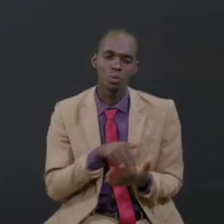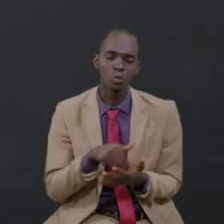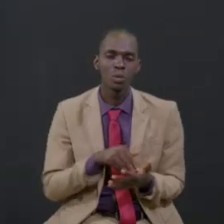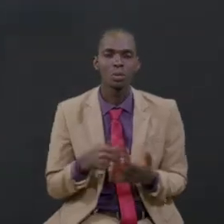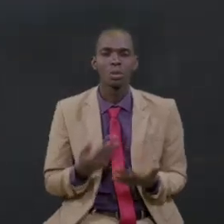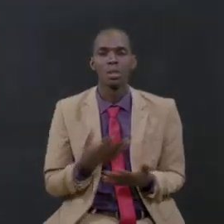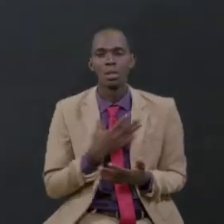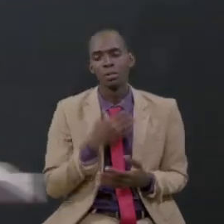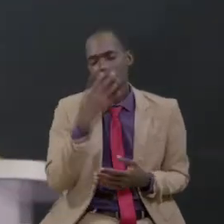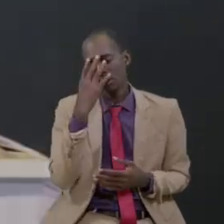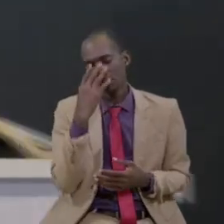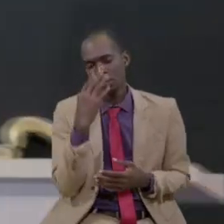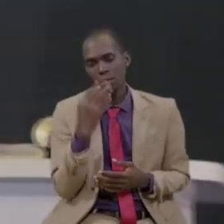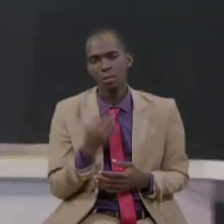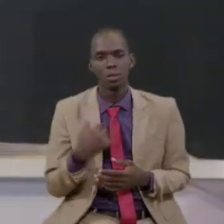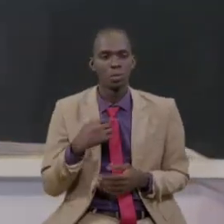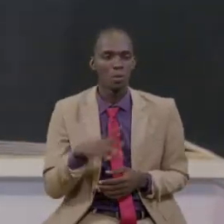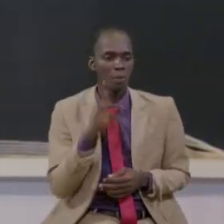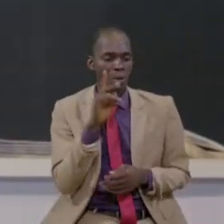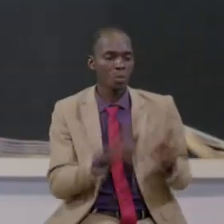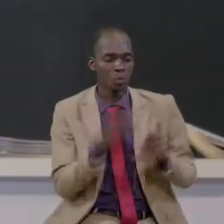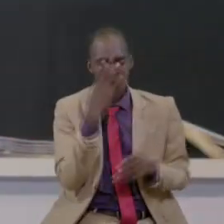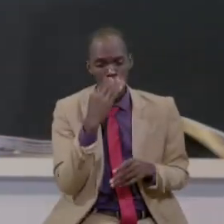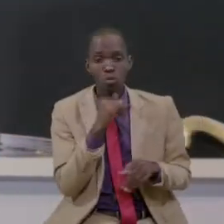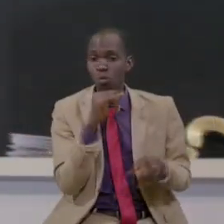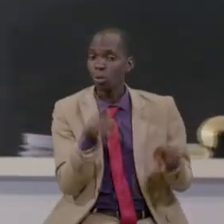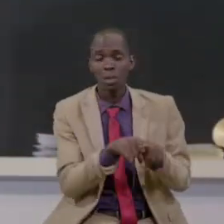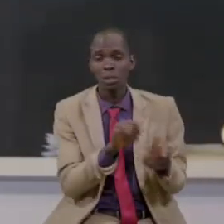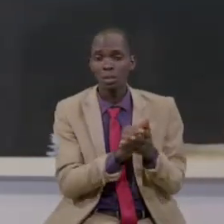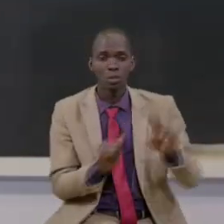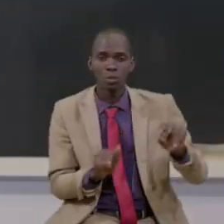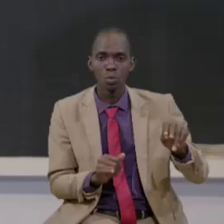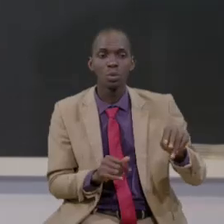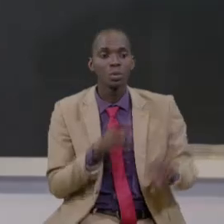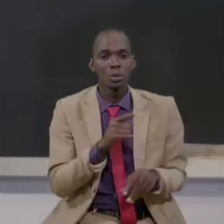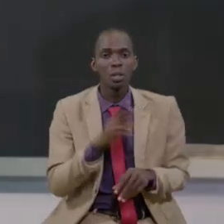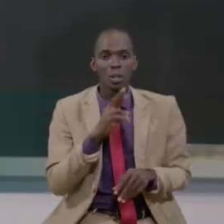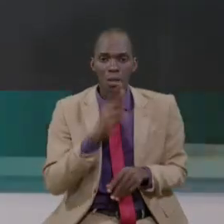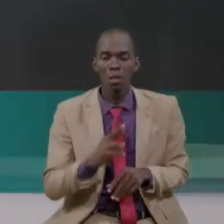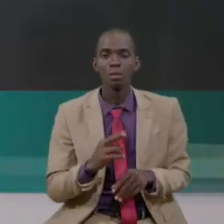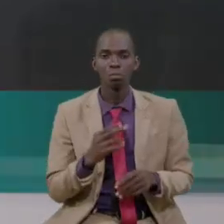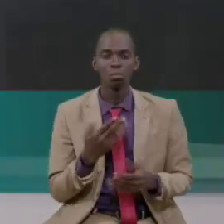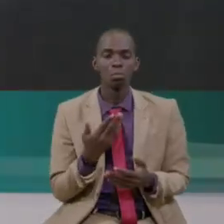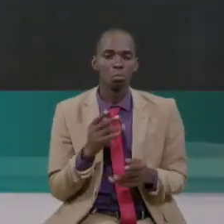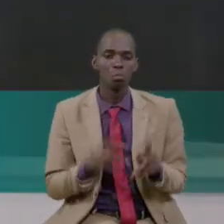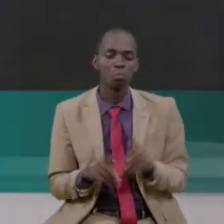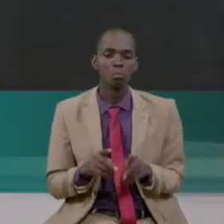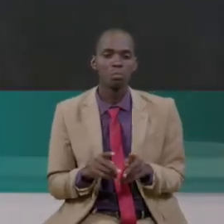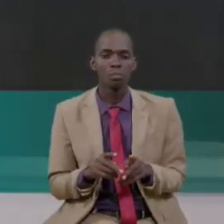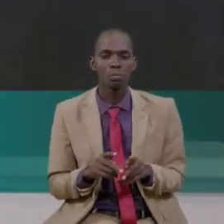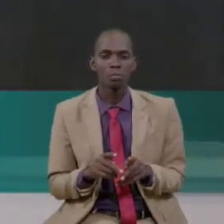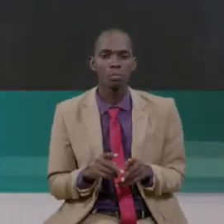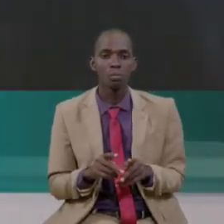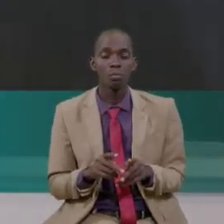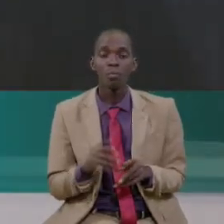them sleeping, not those people. Those are good people. They just overworked last night. But the people that